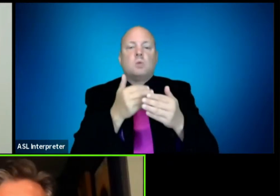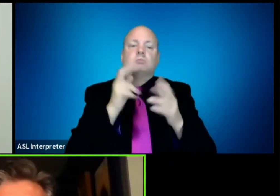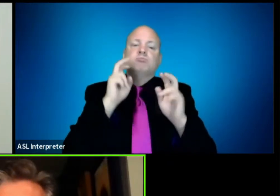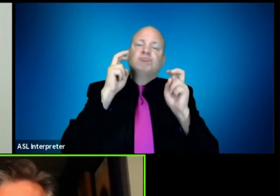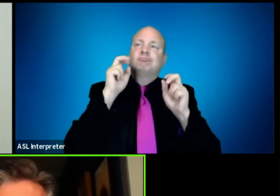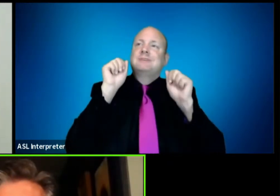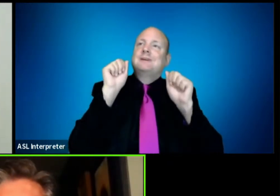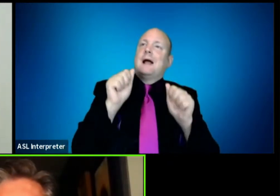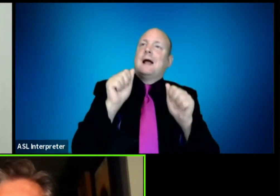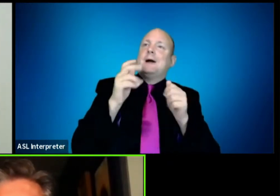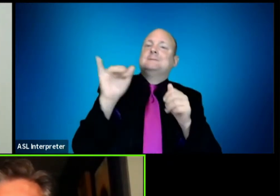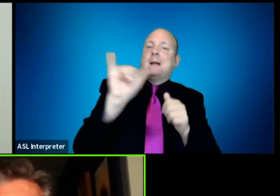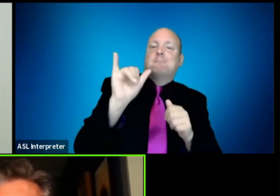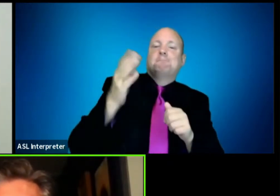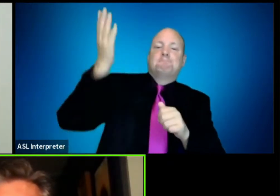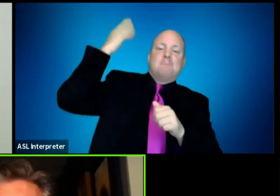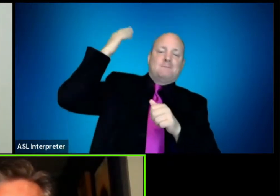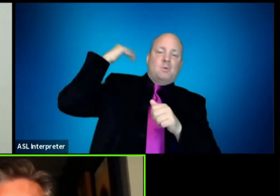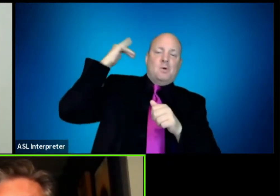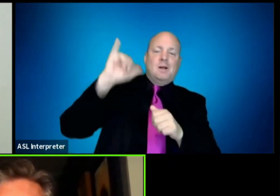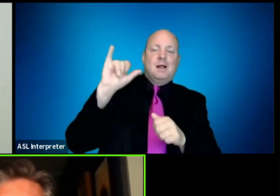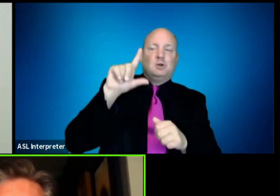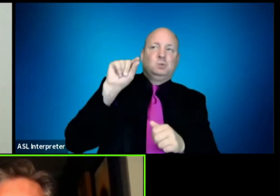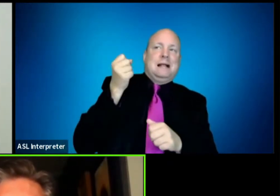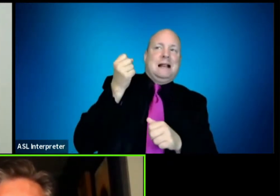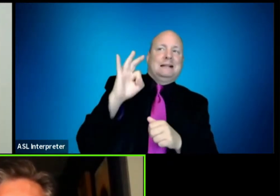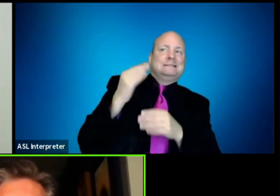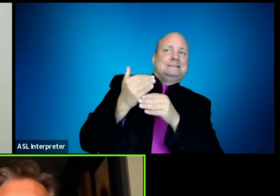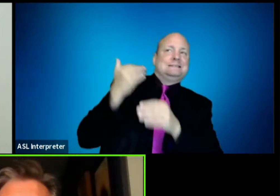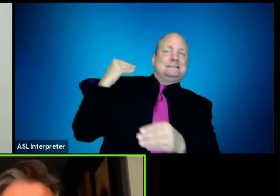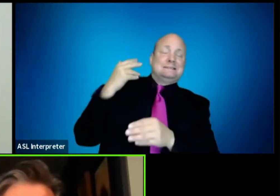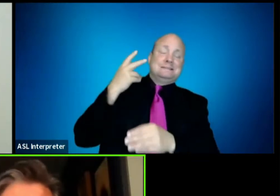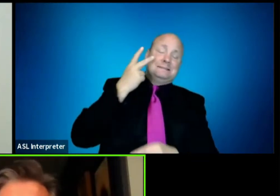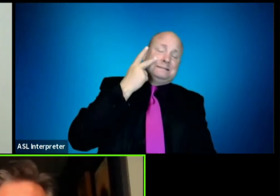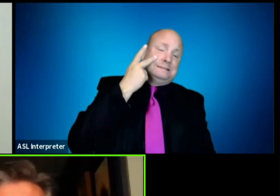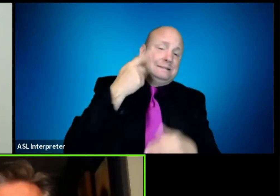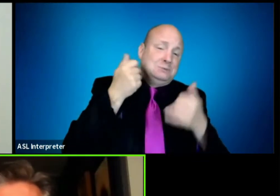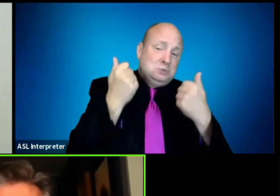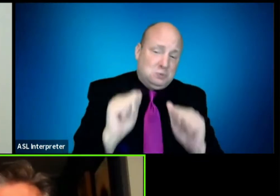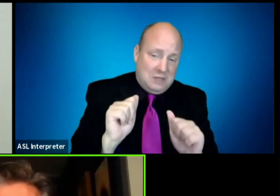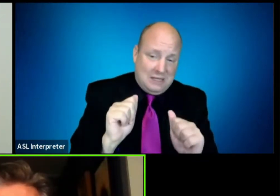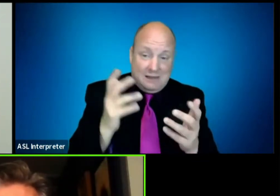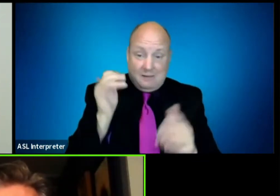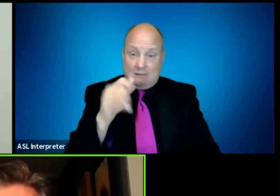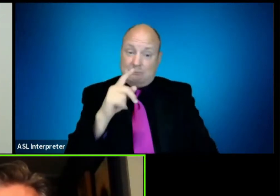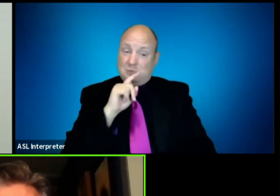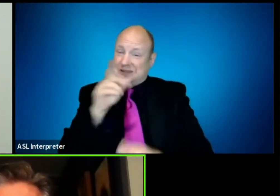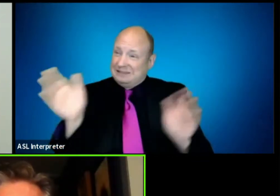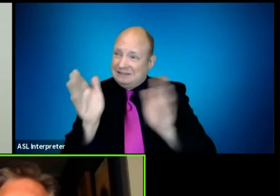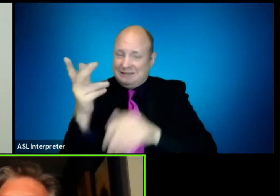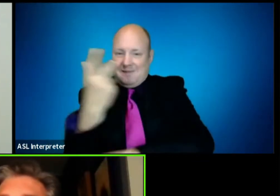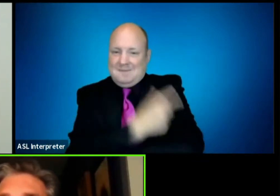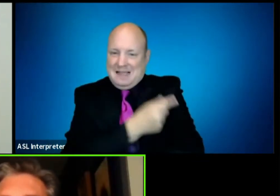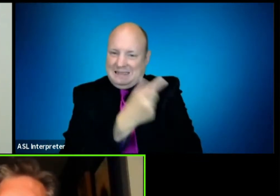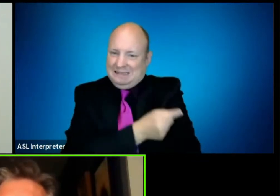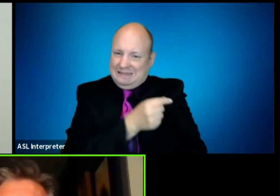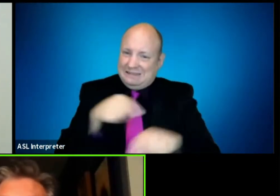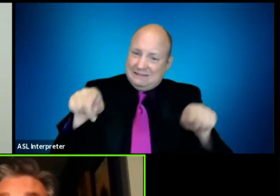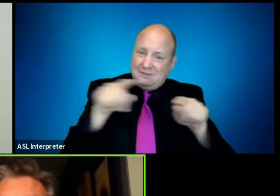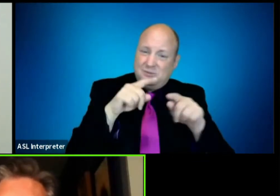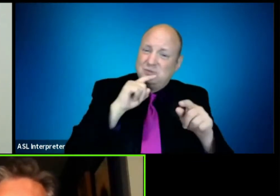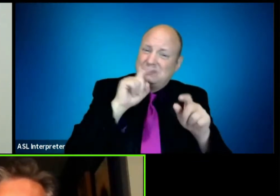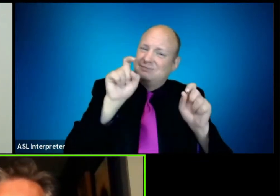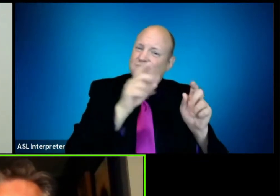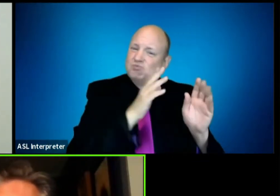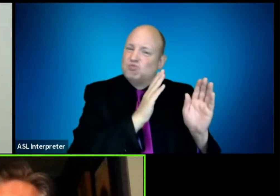have low rates of disease and high rates of vaccination. But we need to be prepared for all the possibilities. As